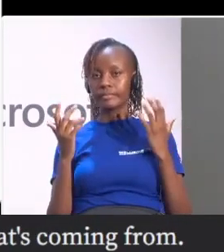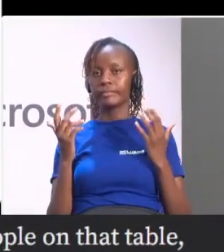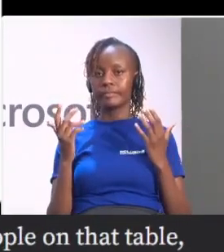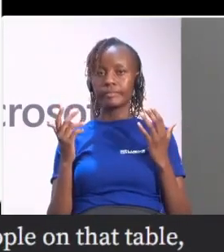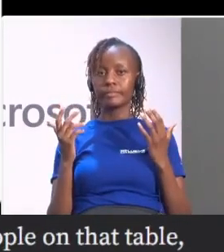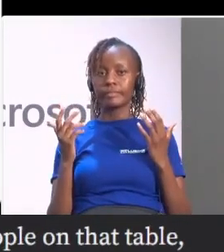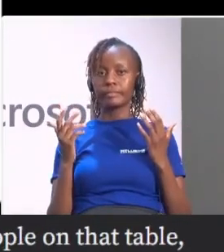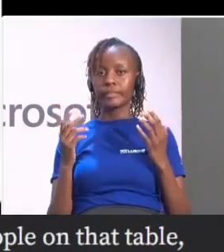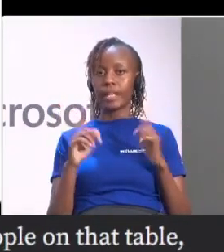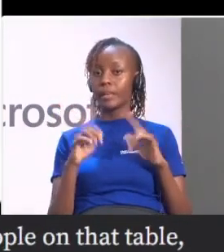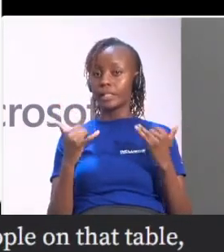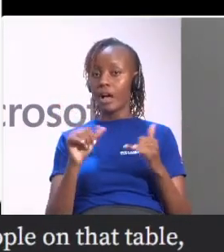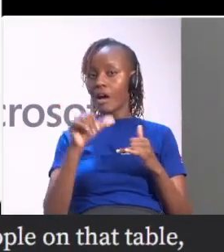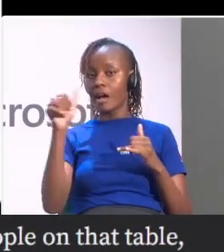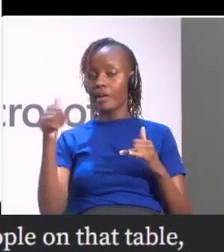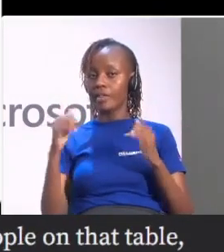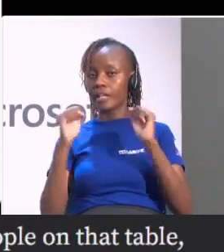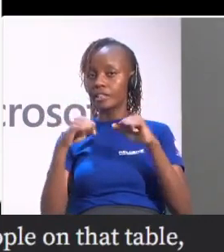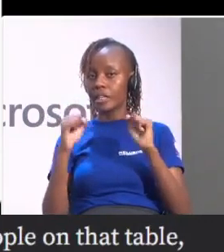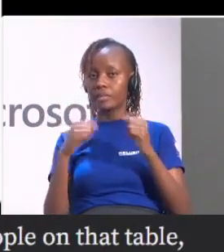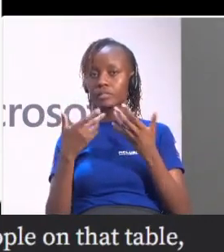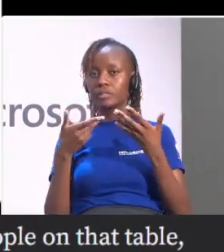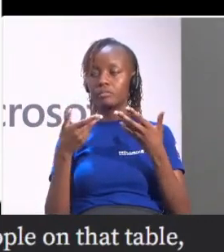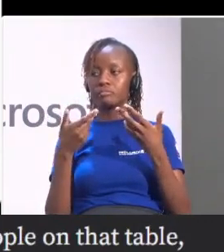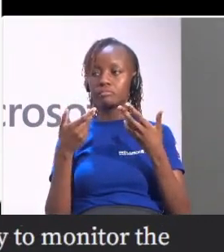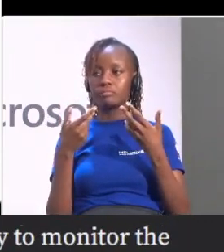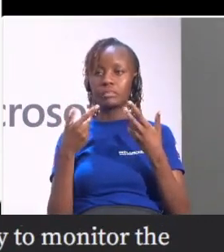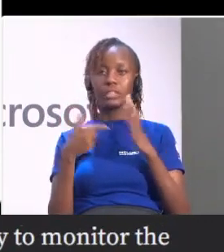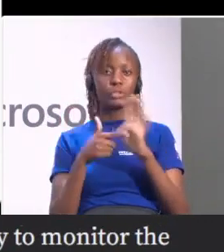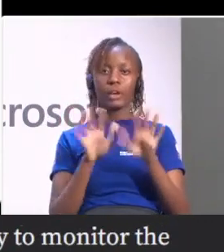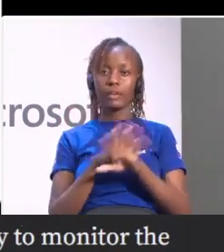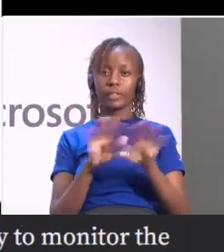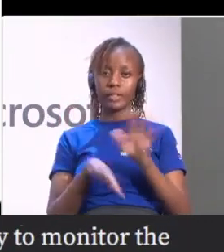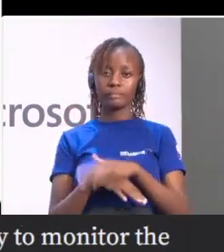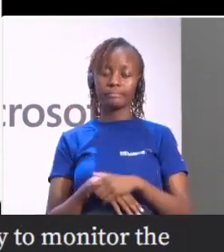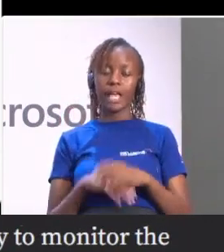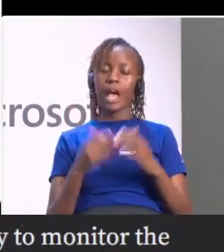done. But not all the other chapters are like that. So I hope that answers your question.